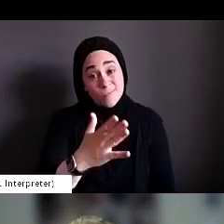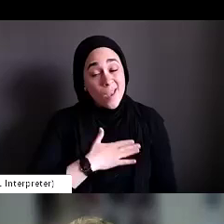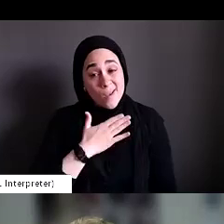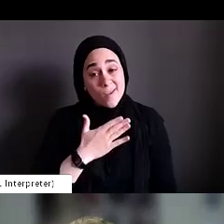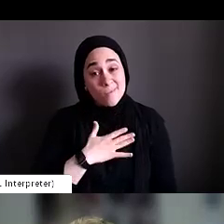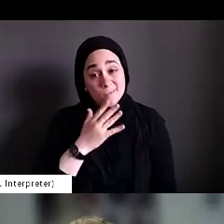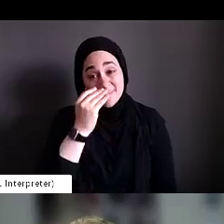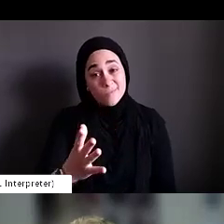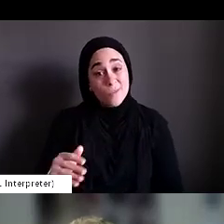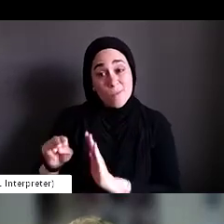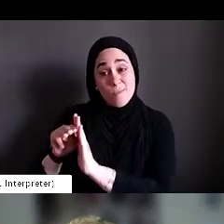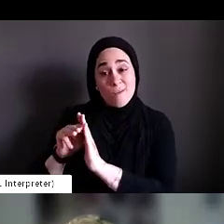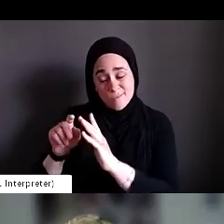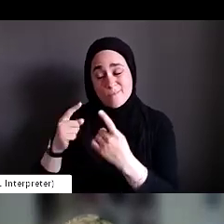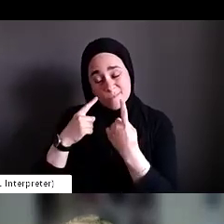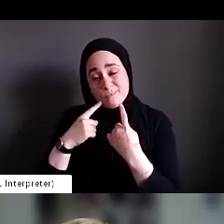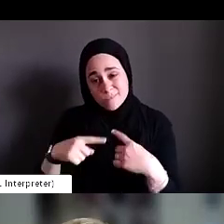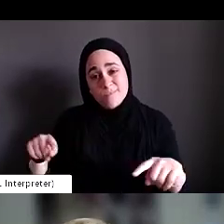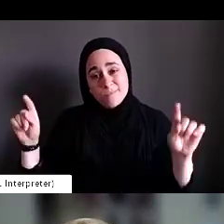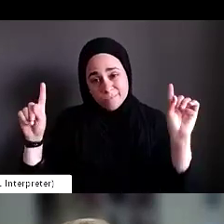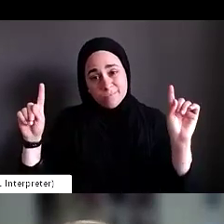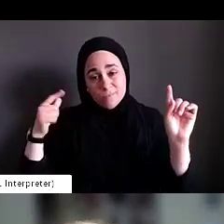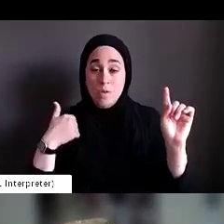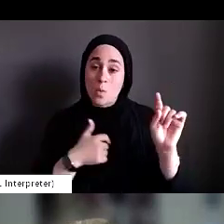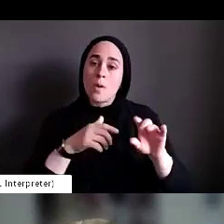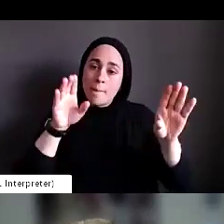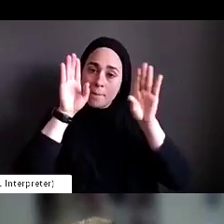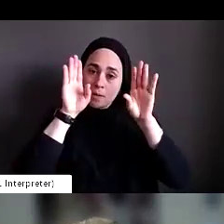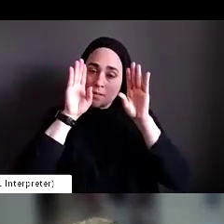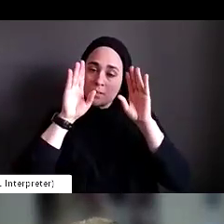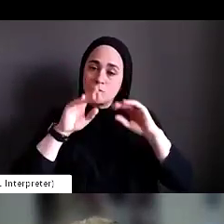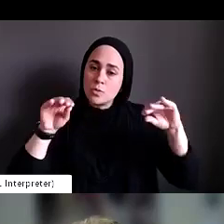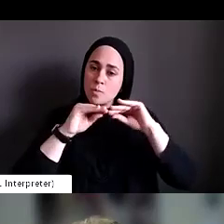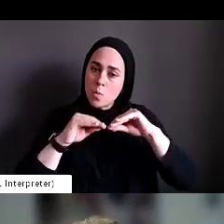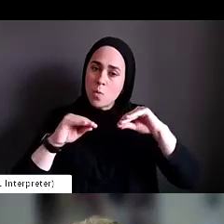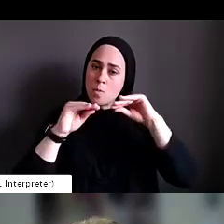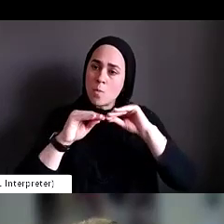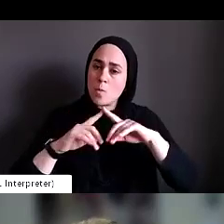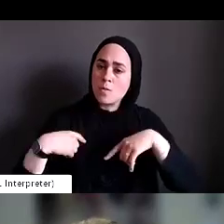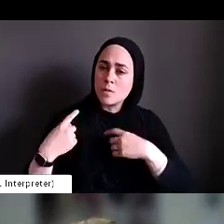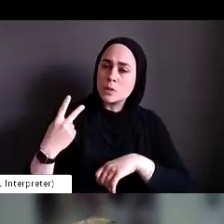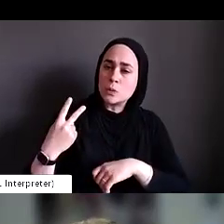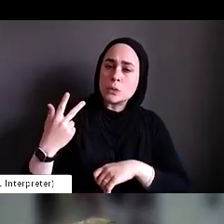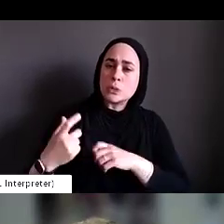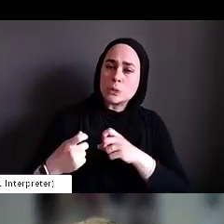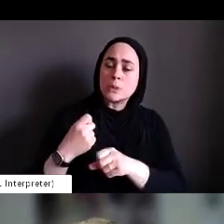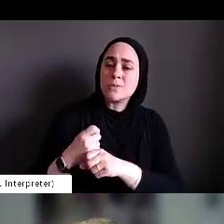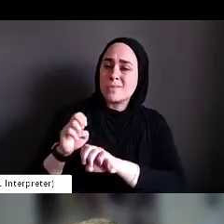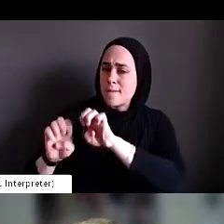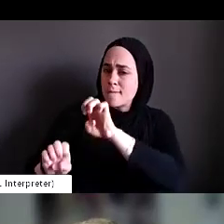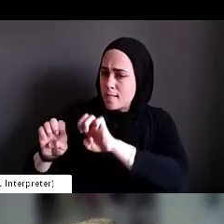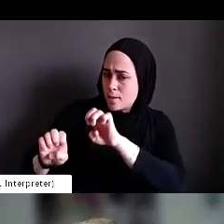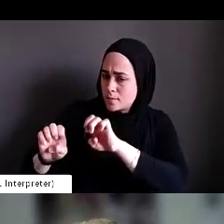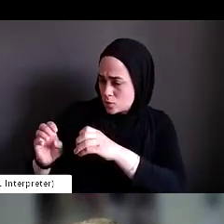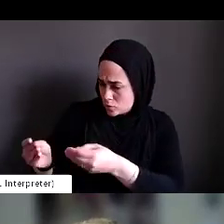is working. And we are paying attention much more in the last 2 or 3 years to what the evaluation is saying